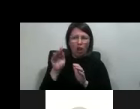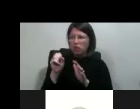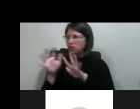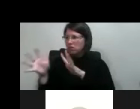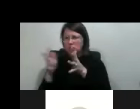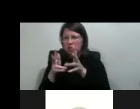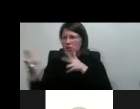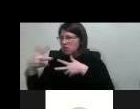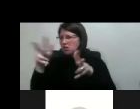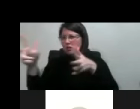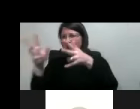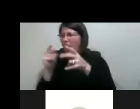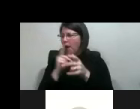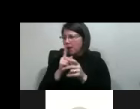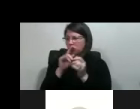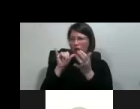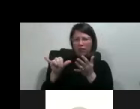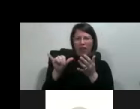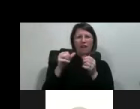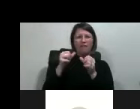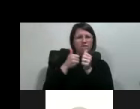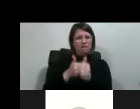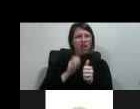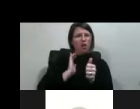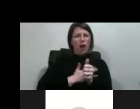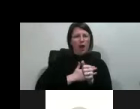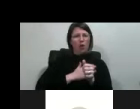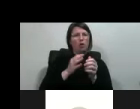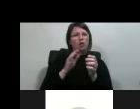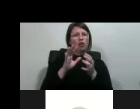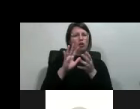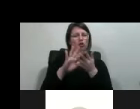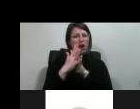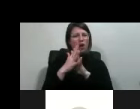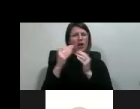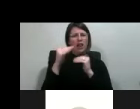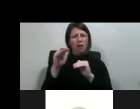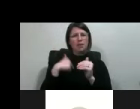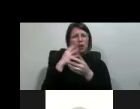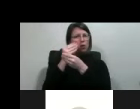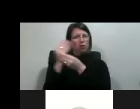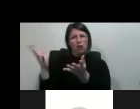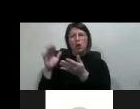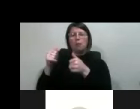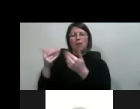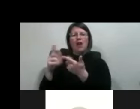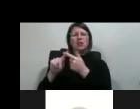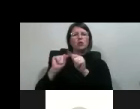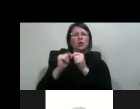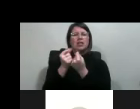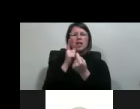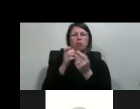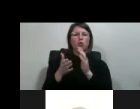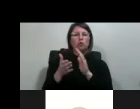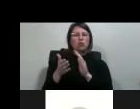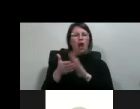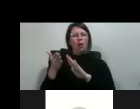well within our stated crowding limits. But thank you for the comments, and make sure to pass that on to the team that's running the shuttle.